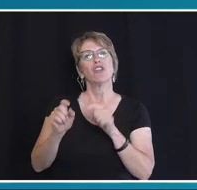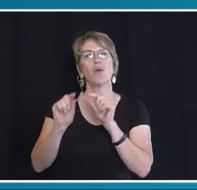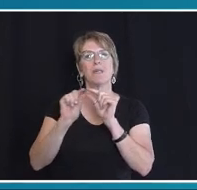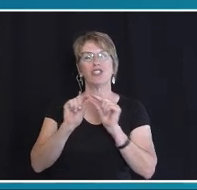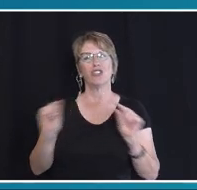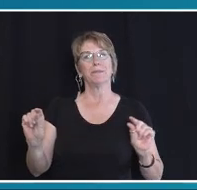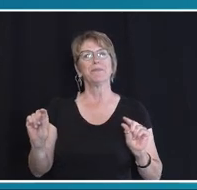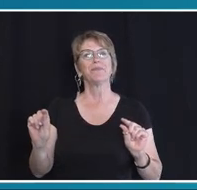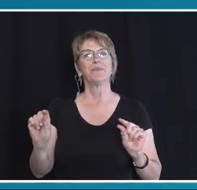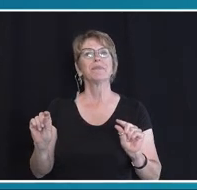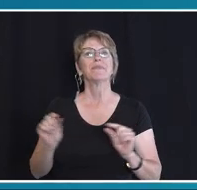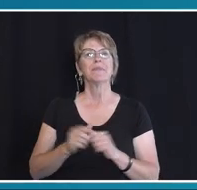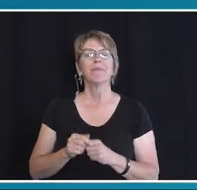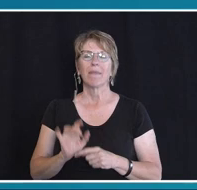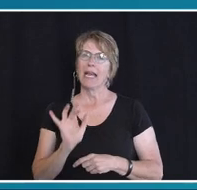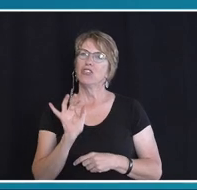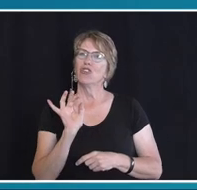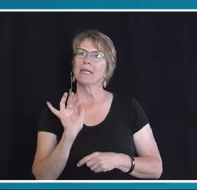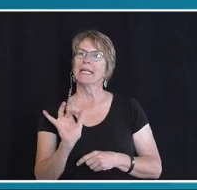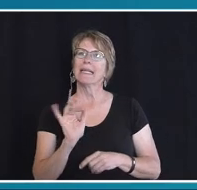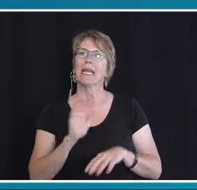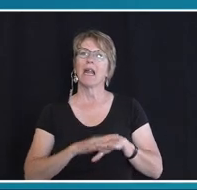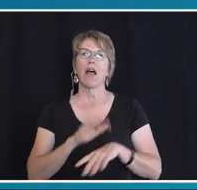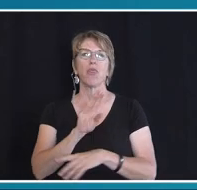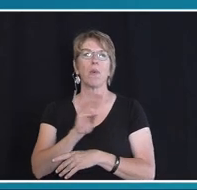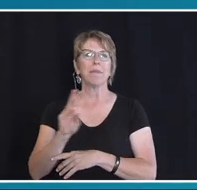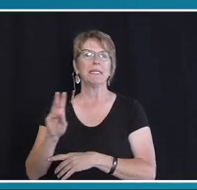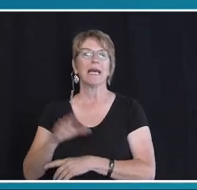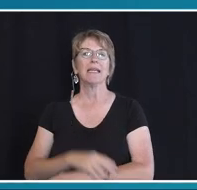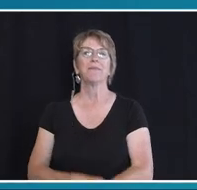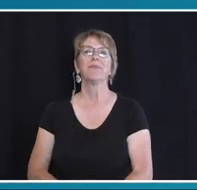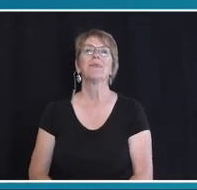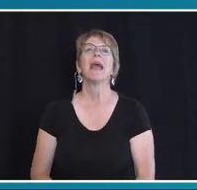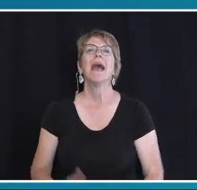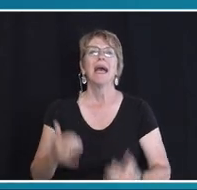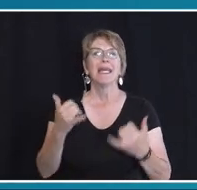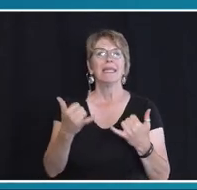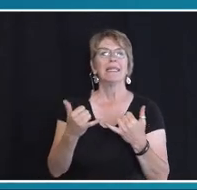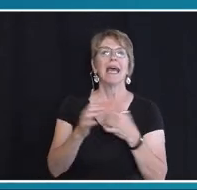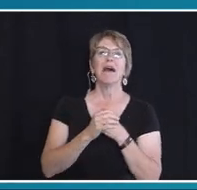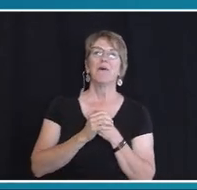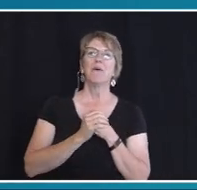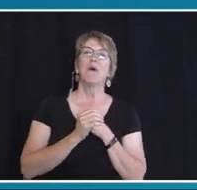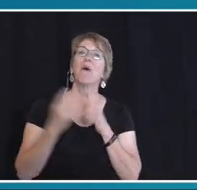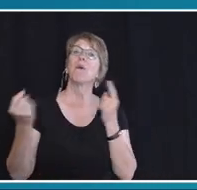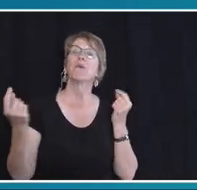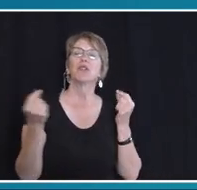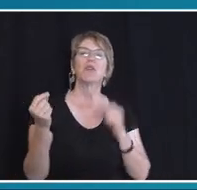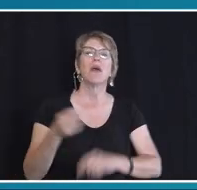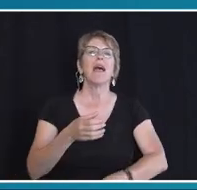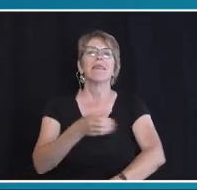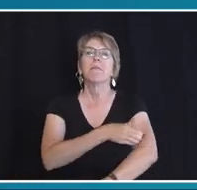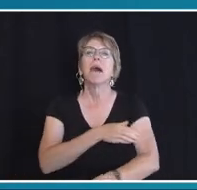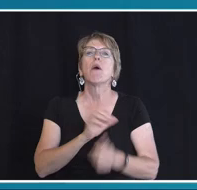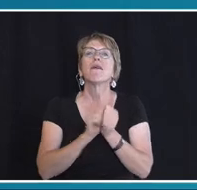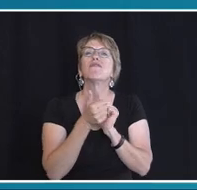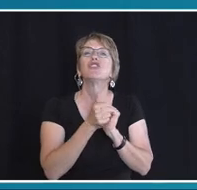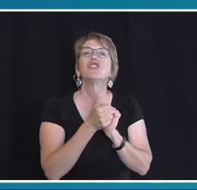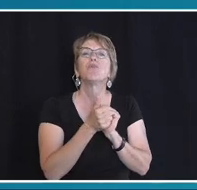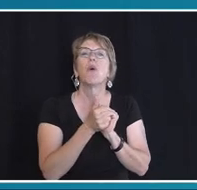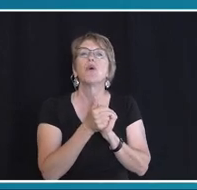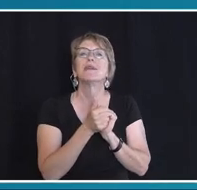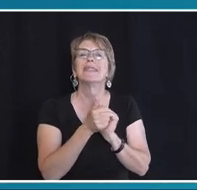on the Celebration of Courage event website. Okay. Now let's take a look at the power of sports